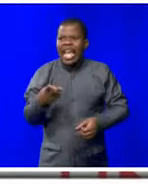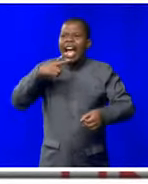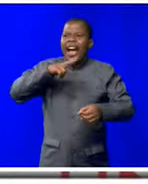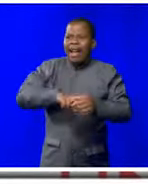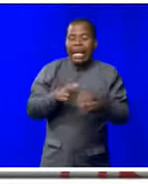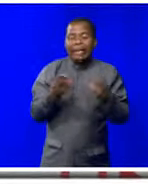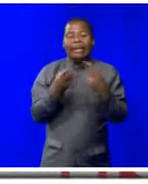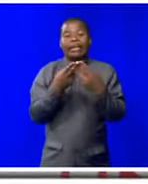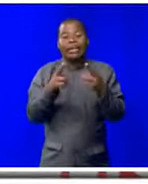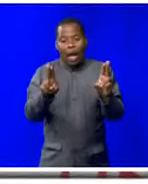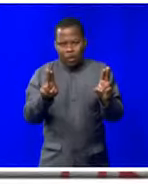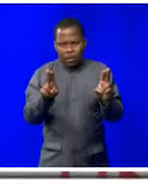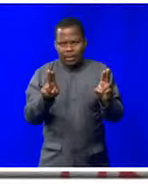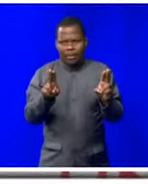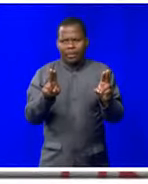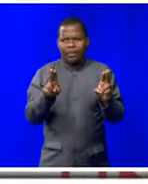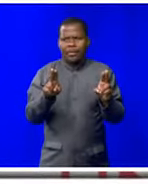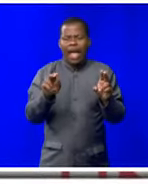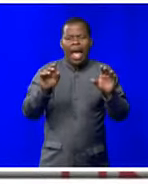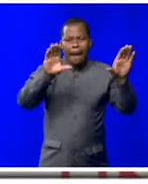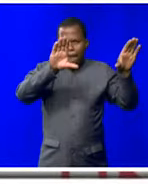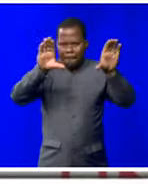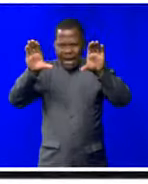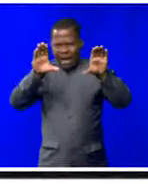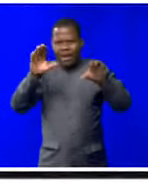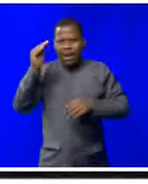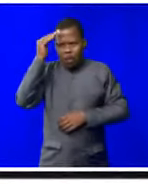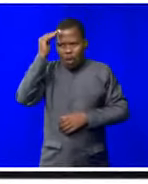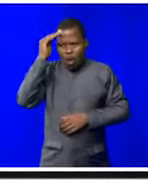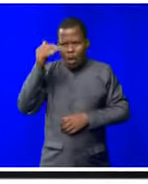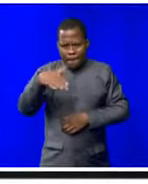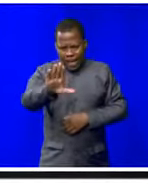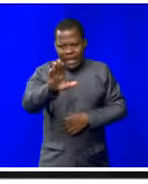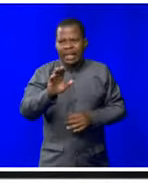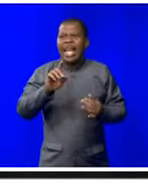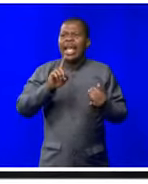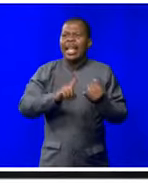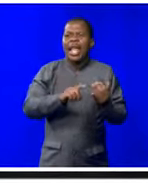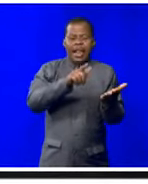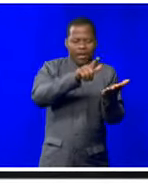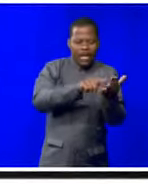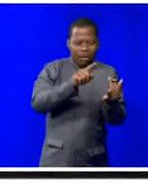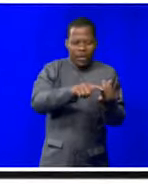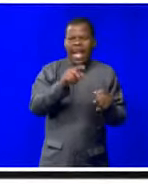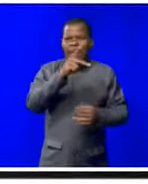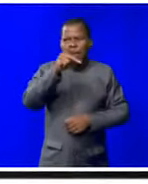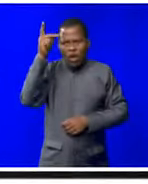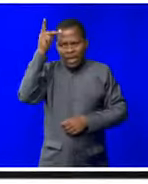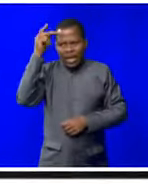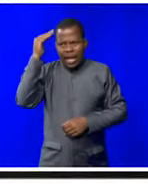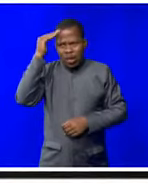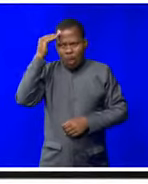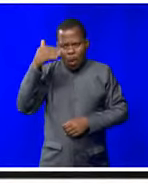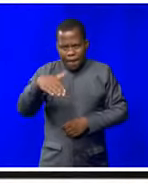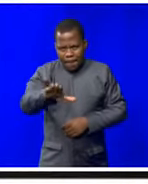the trade-related laws and policies. Eswatini Investment Promotion Authority Head of Trade Bongani Njangasa empowers